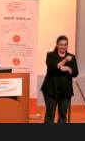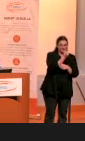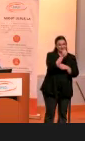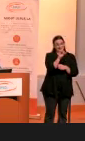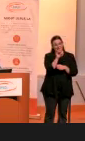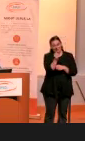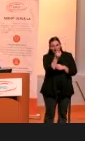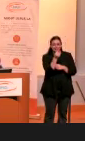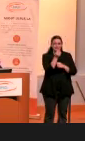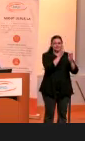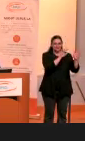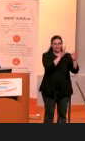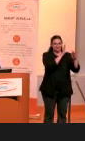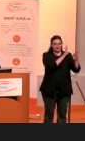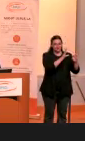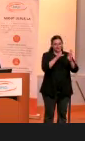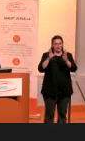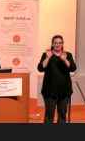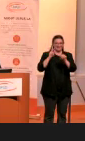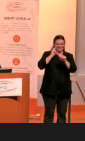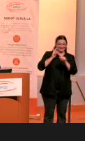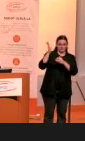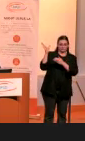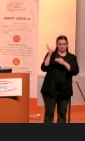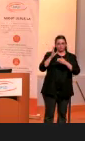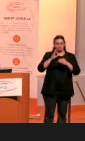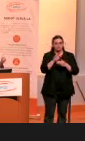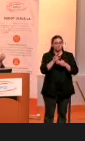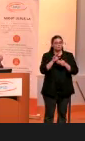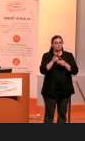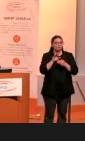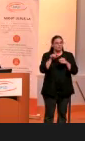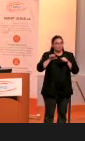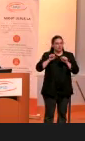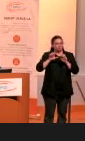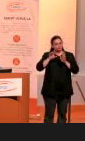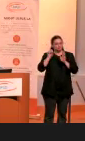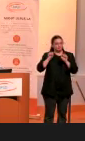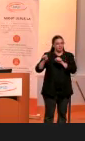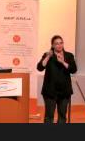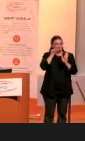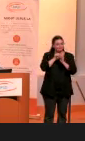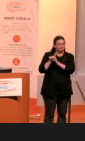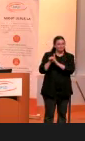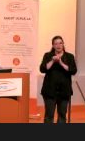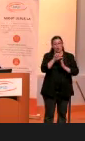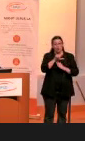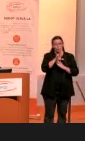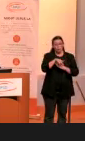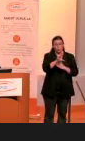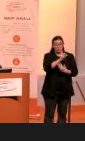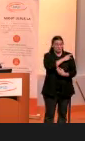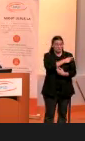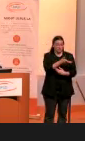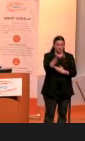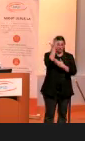80s, you could see that if you look overall at mortality in lupus, lupus patients were dying much earlier